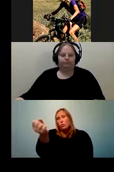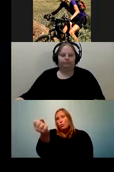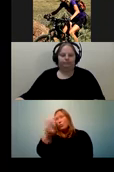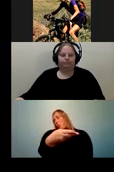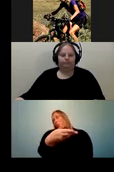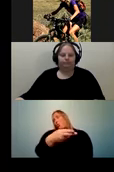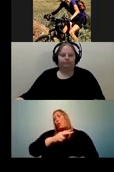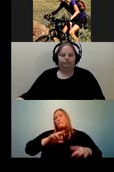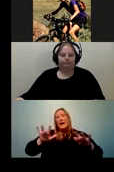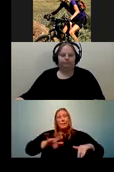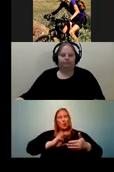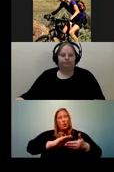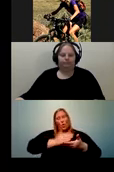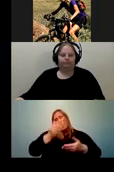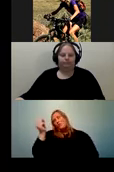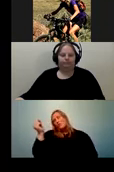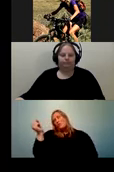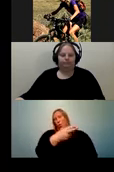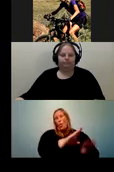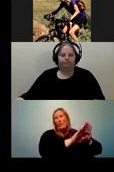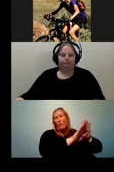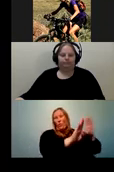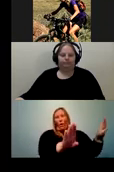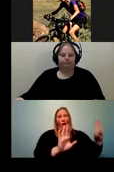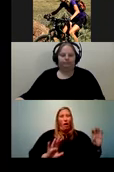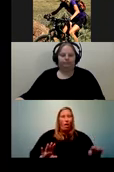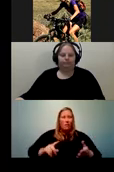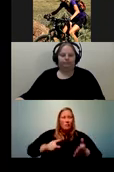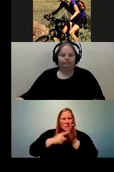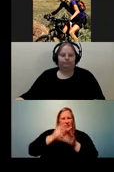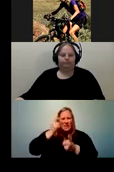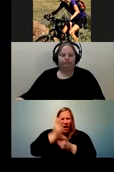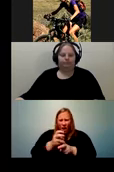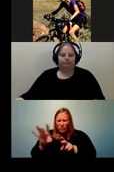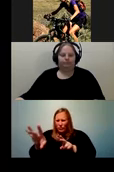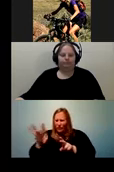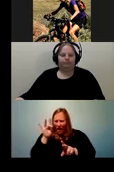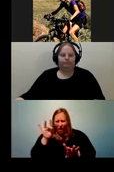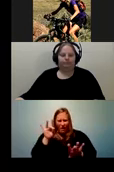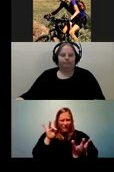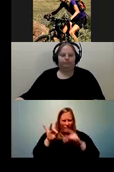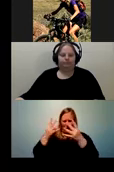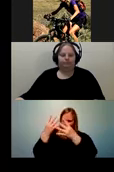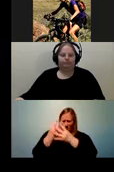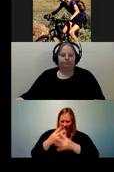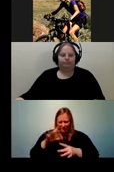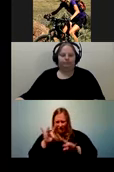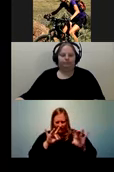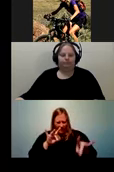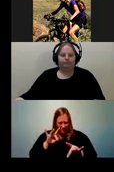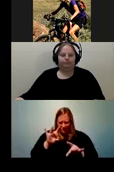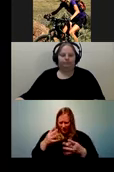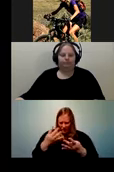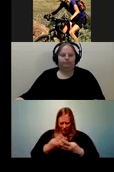against the wall, because it's very hard to sift through different things, but I think it's really important. What I want to do is just